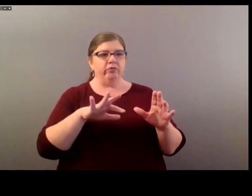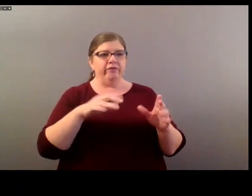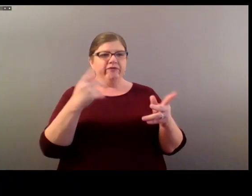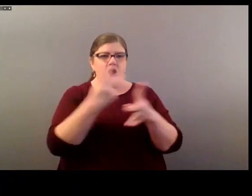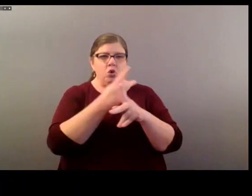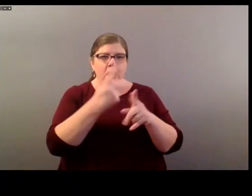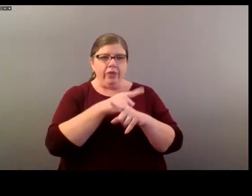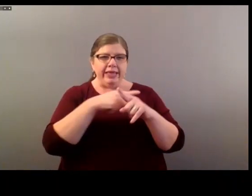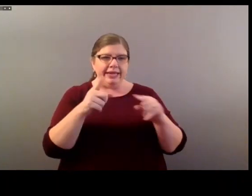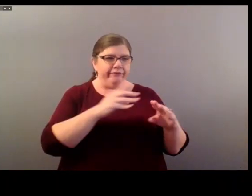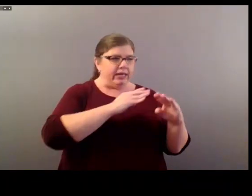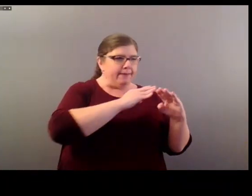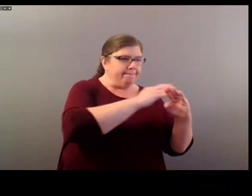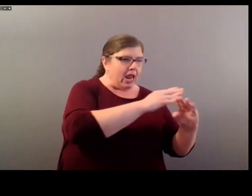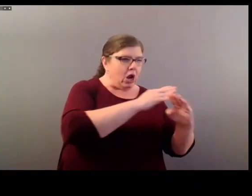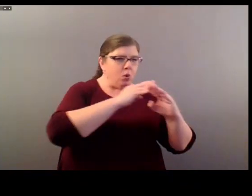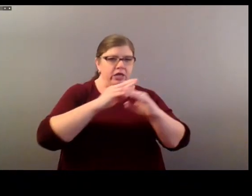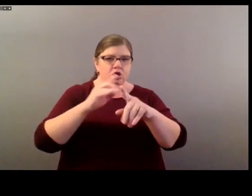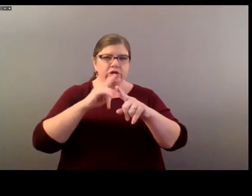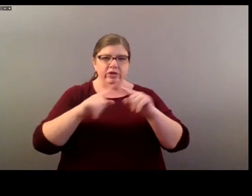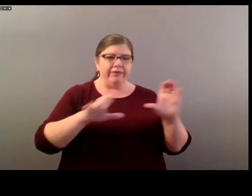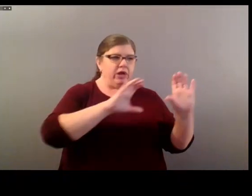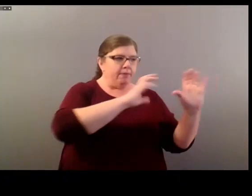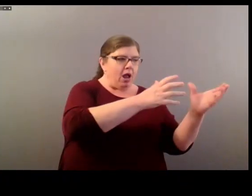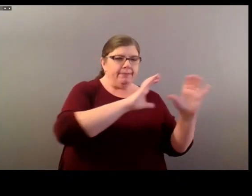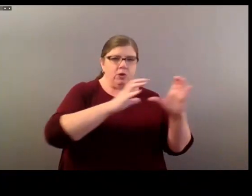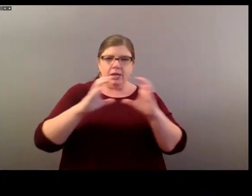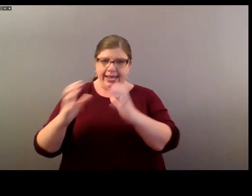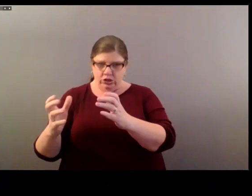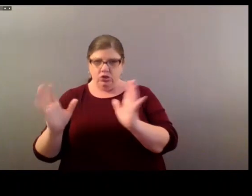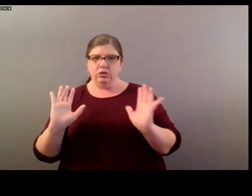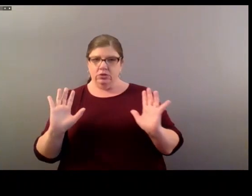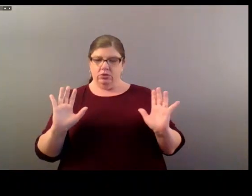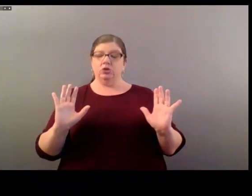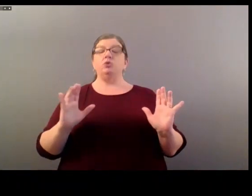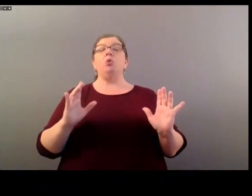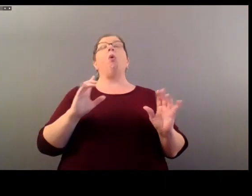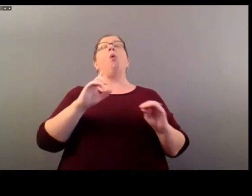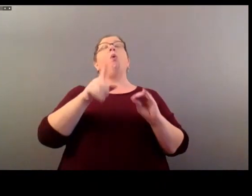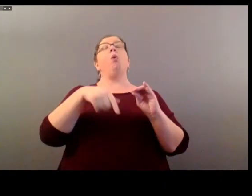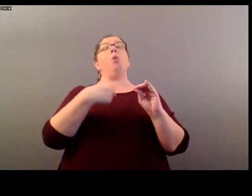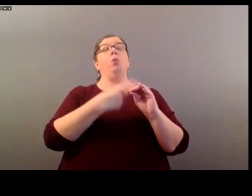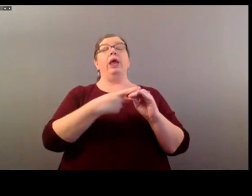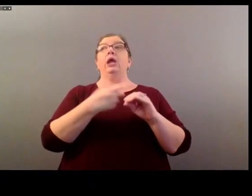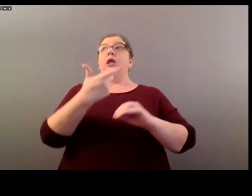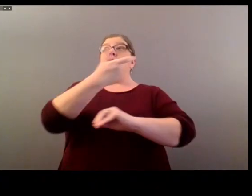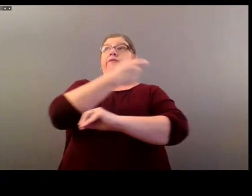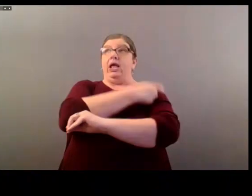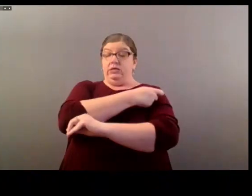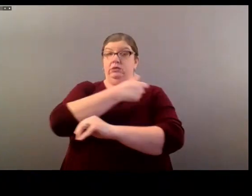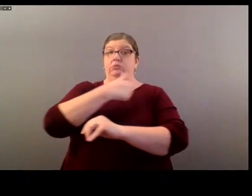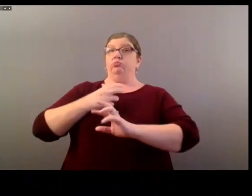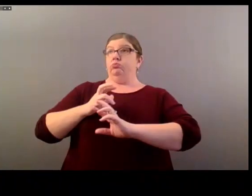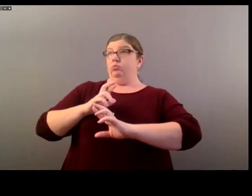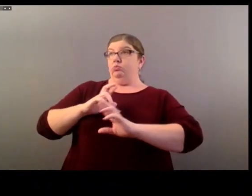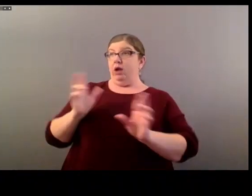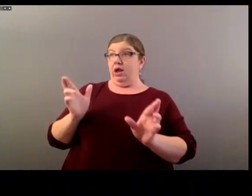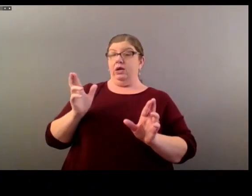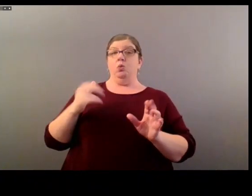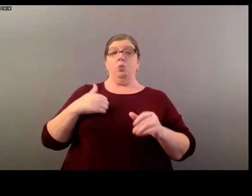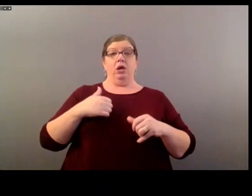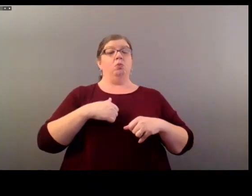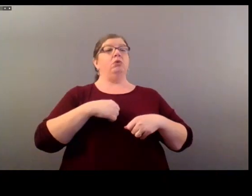different populations, in different communities, so that when we get that vaccine, we will have the system,